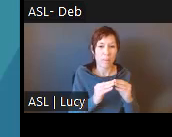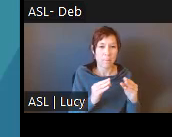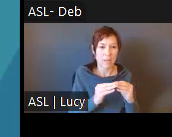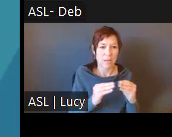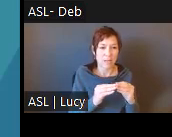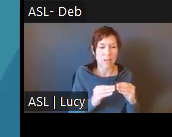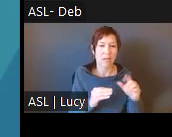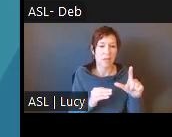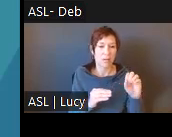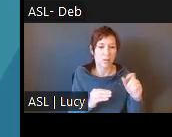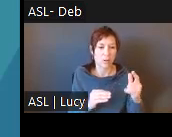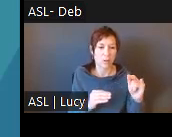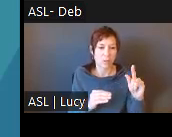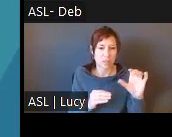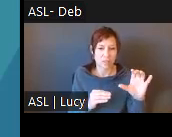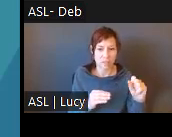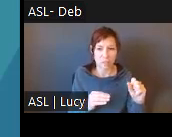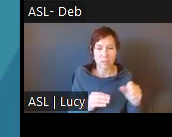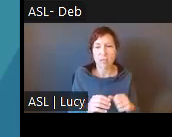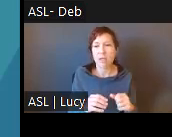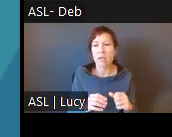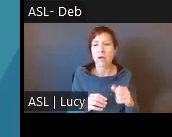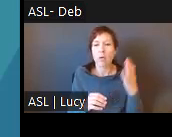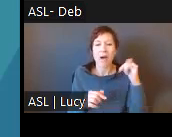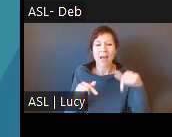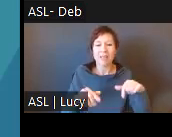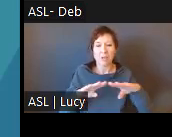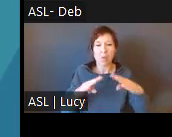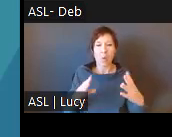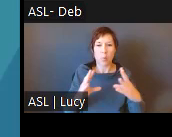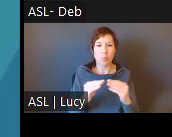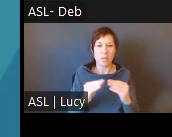communication. That's so we can be in compliance with the open meeting law.